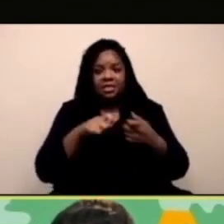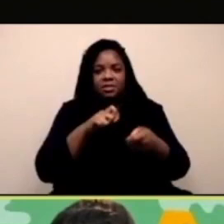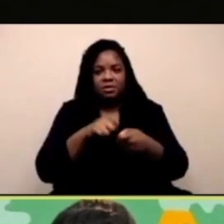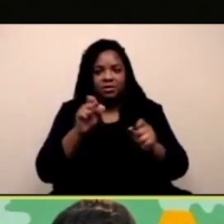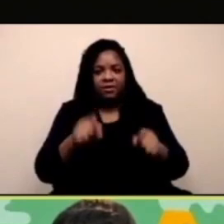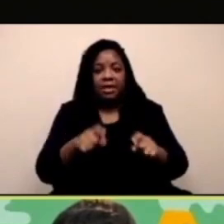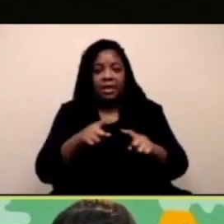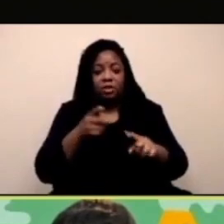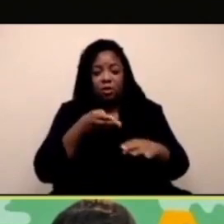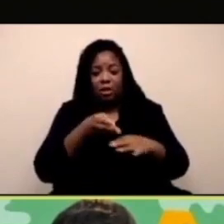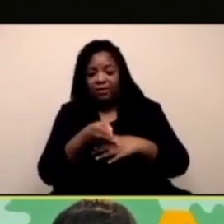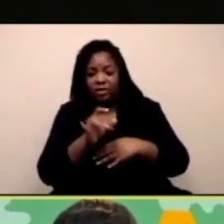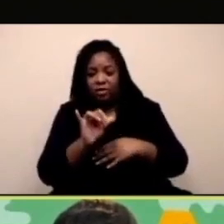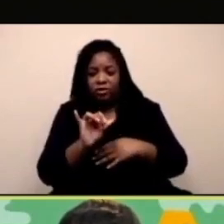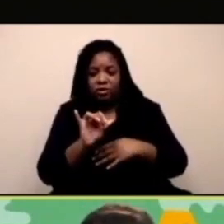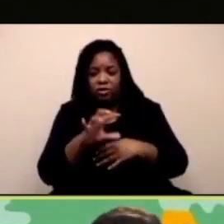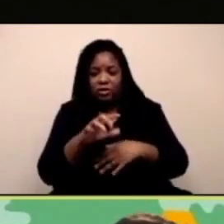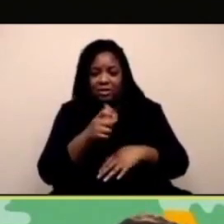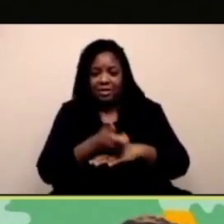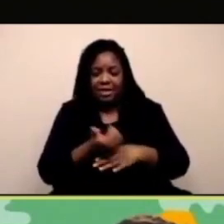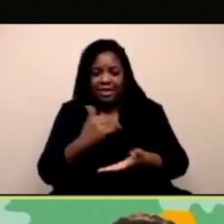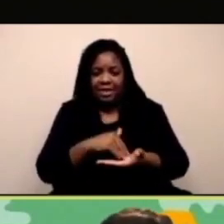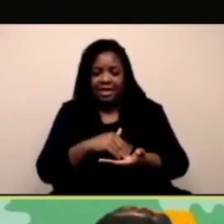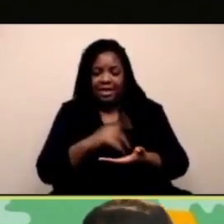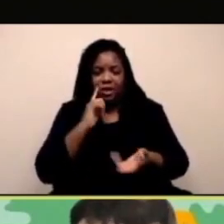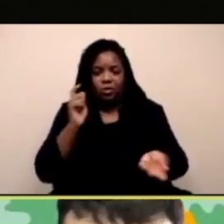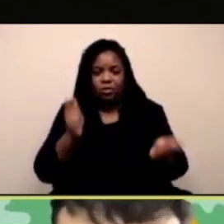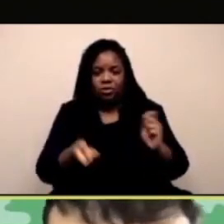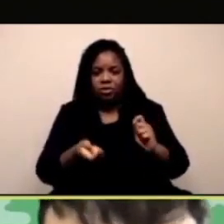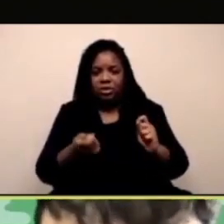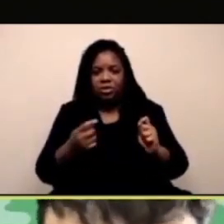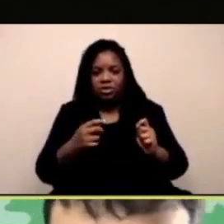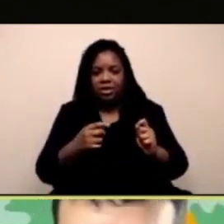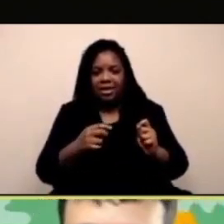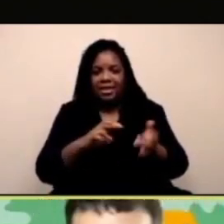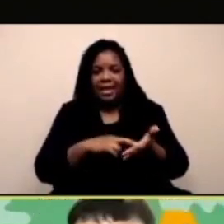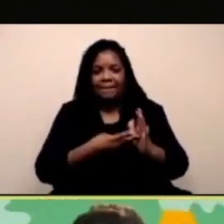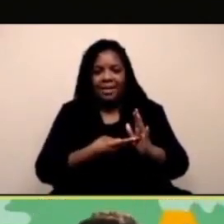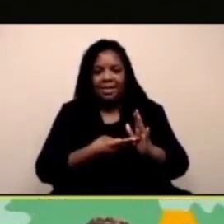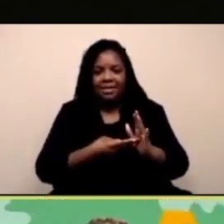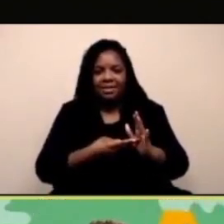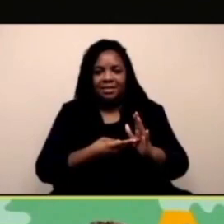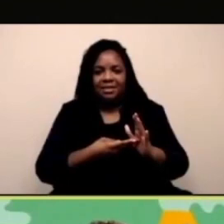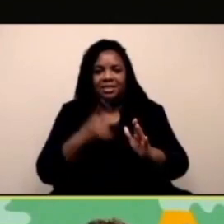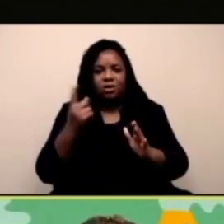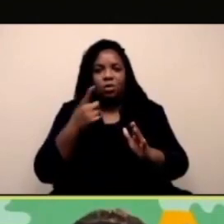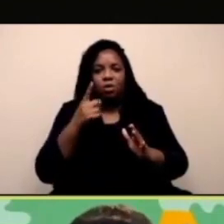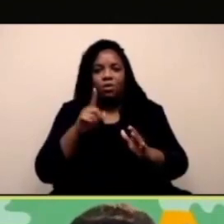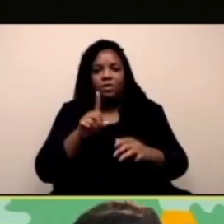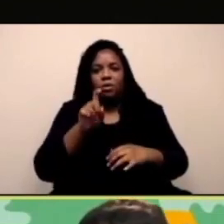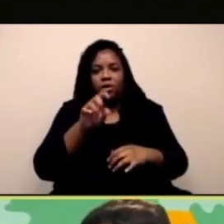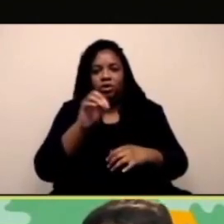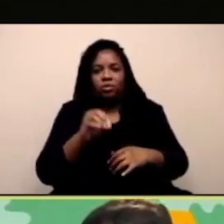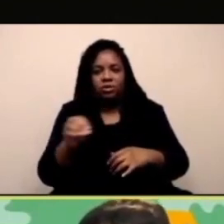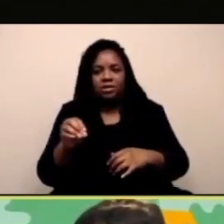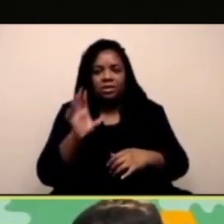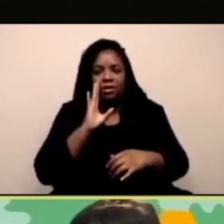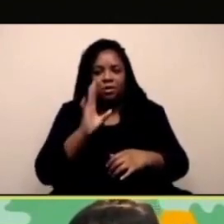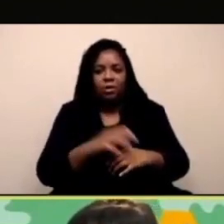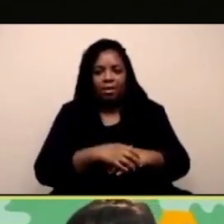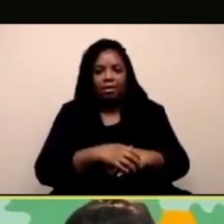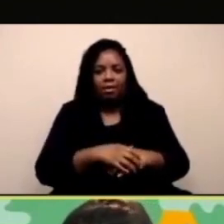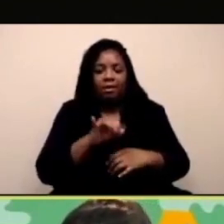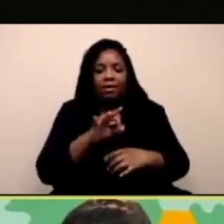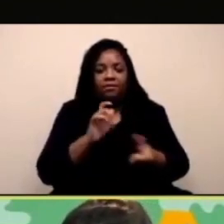so if after that we set it again, it will just change. So now it's always just going to be 100%. If I